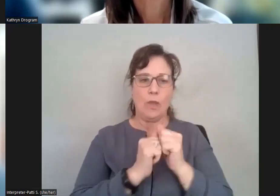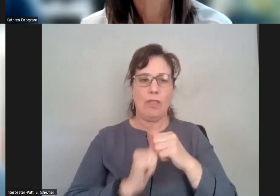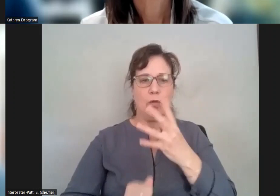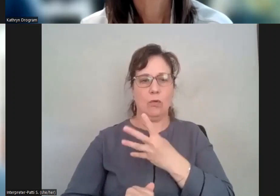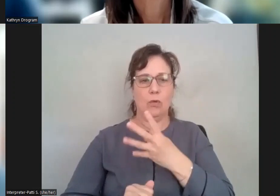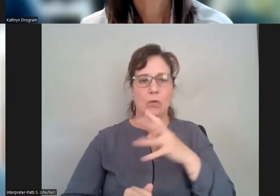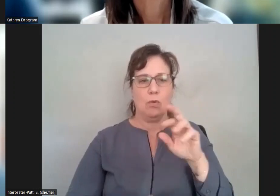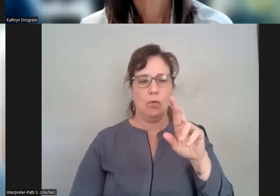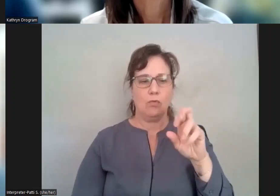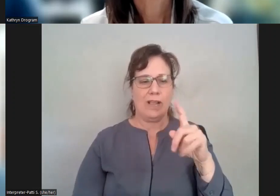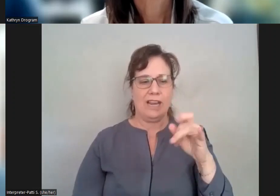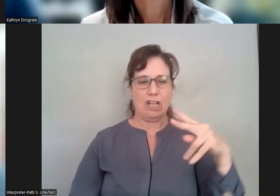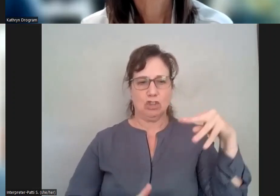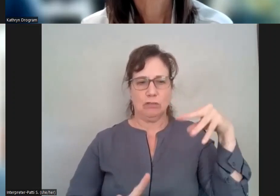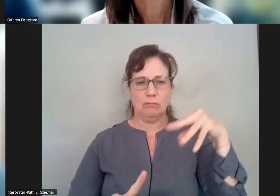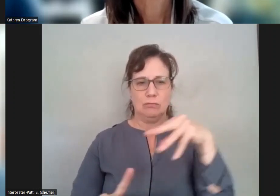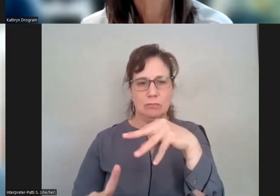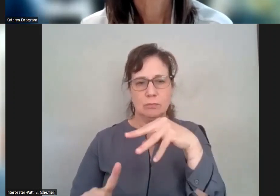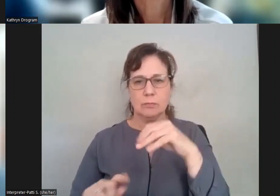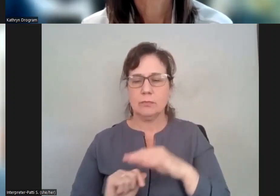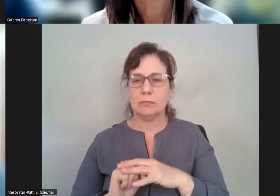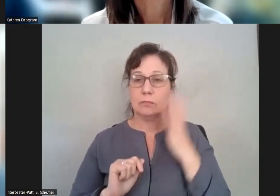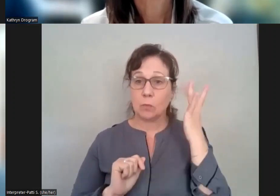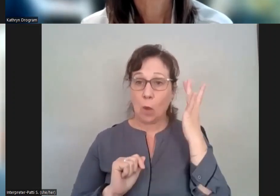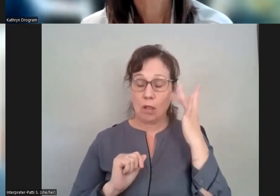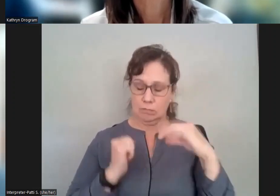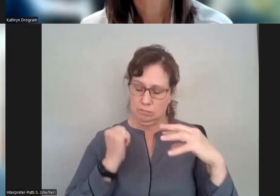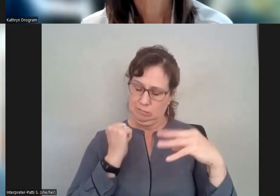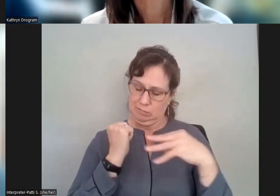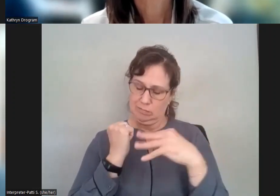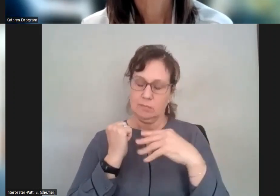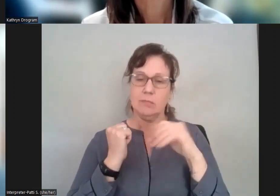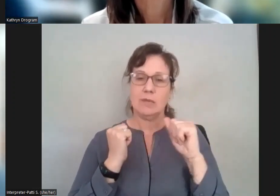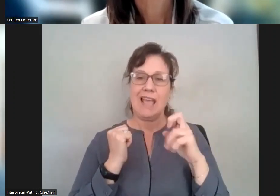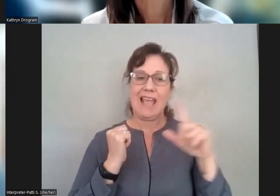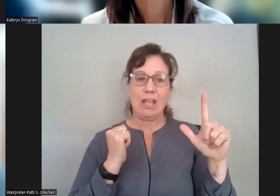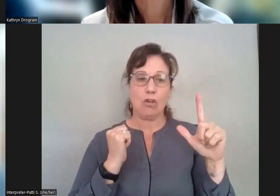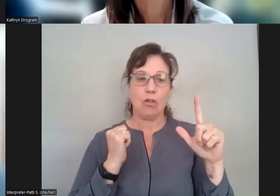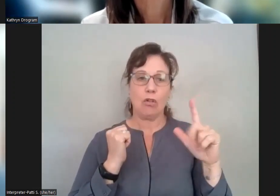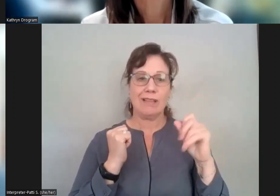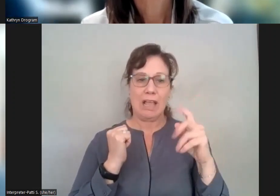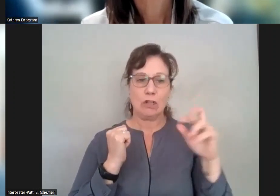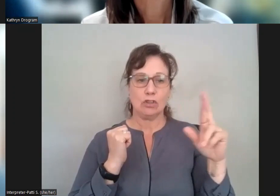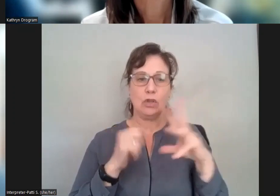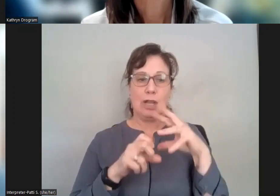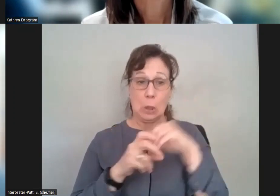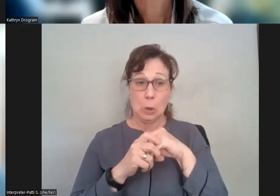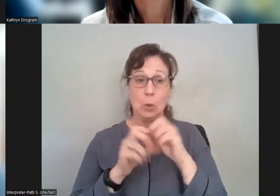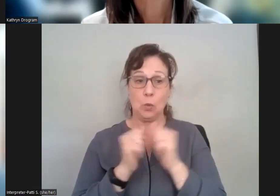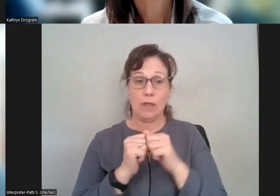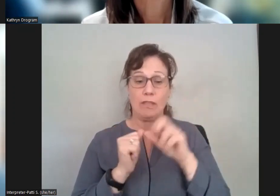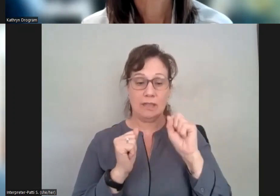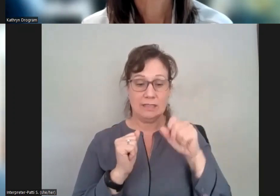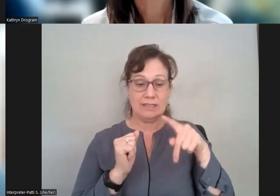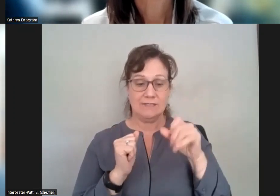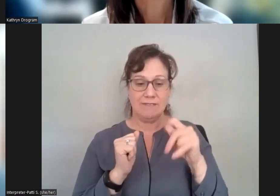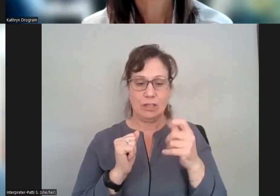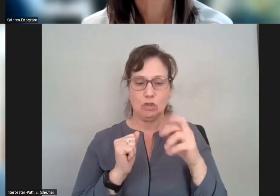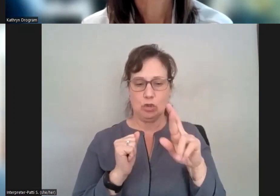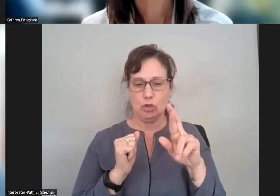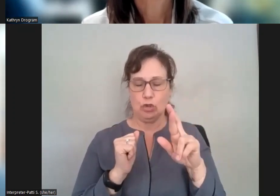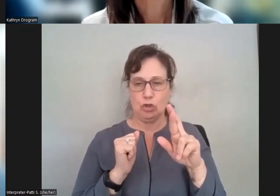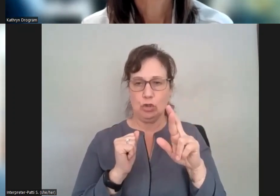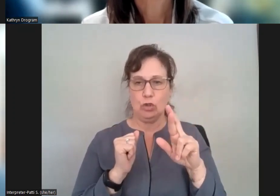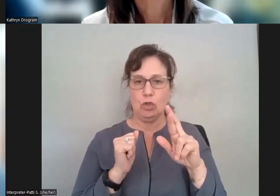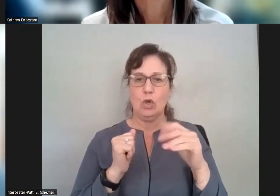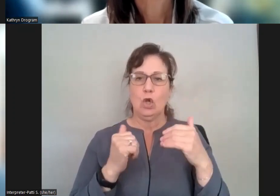And part of the reason for that is because anal cancers frequently involve the sphincter. And for us to get a margin around a